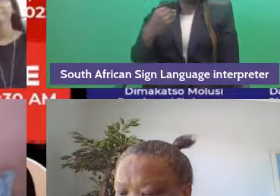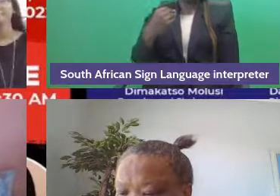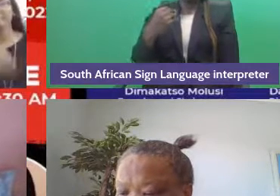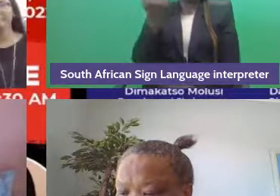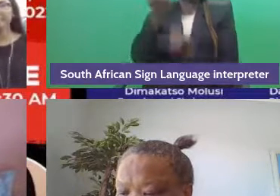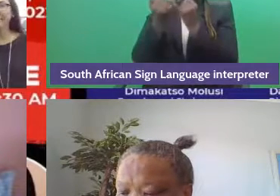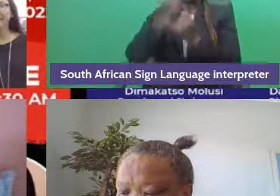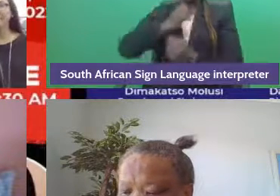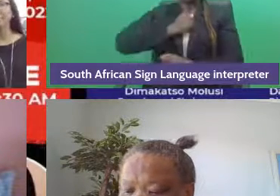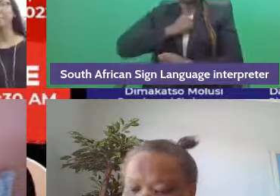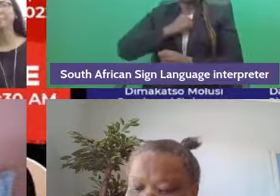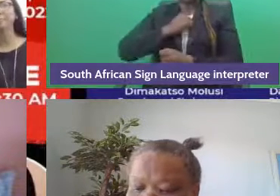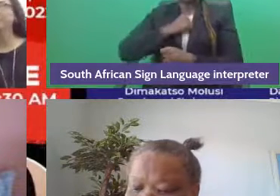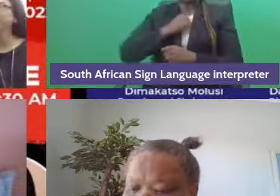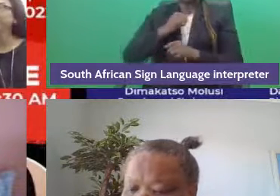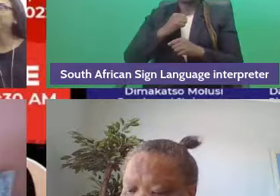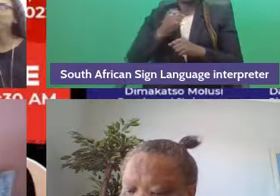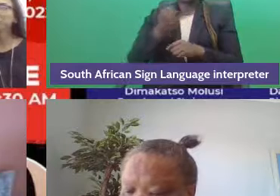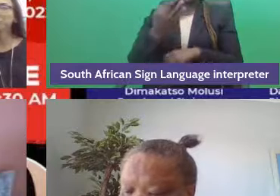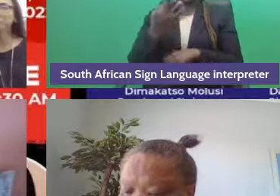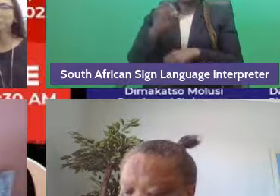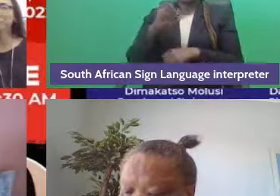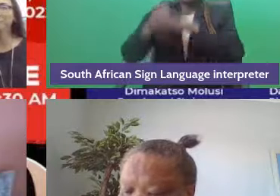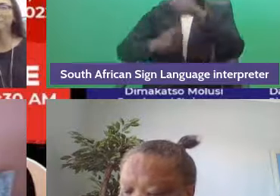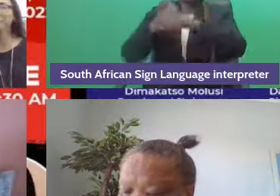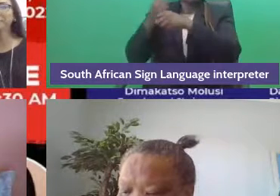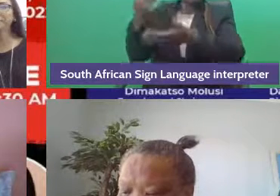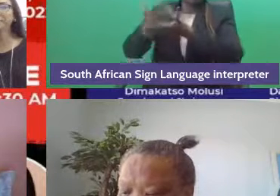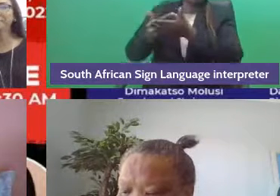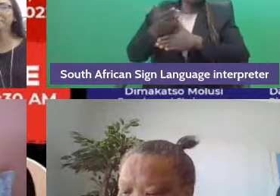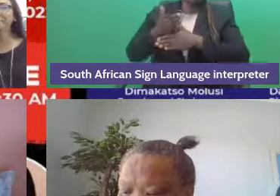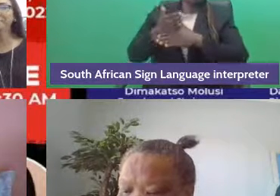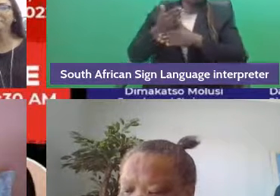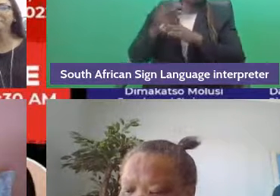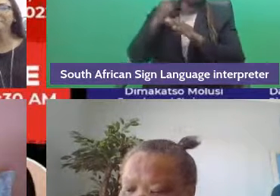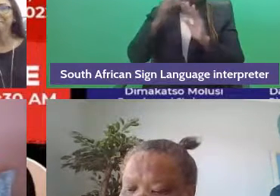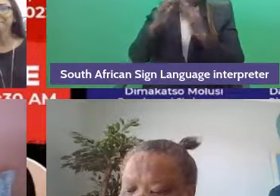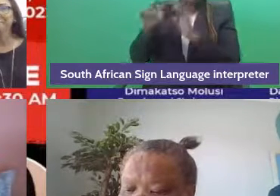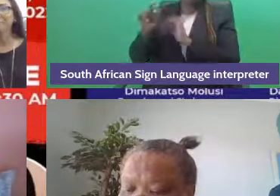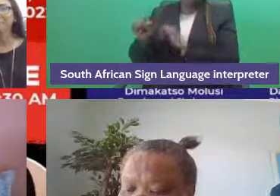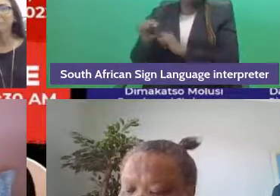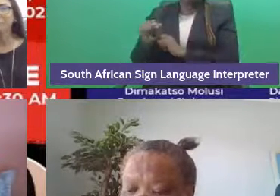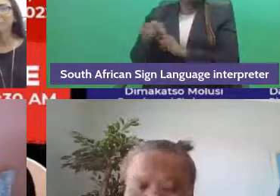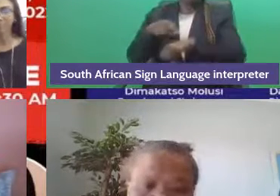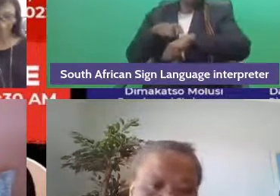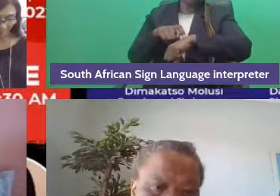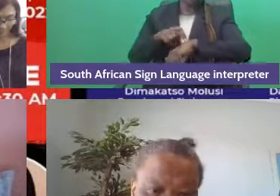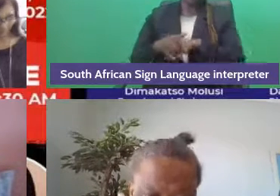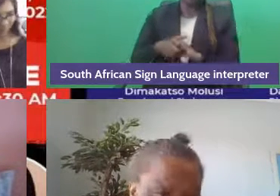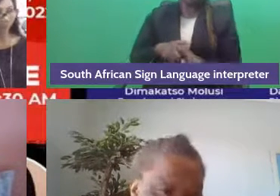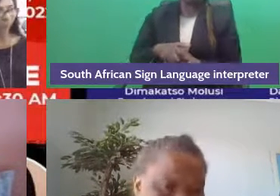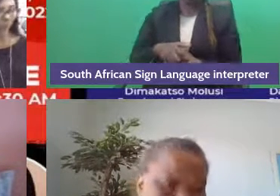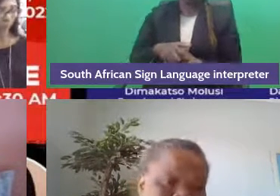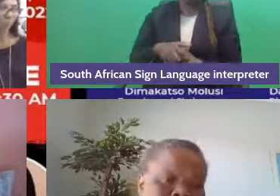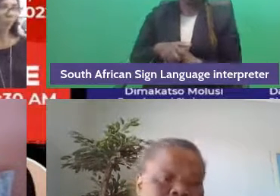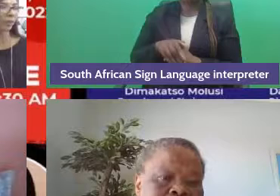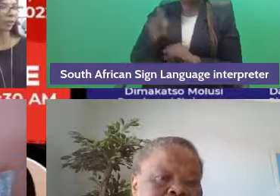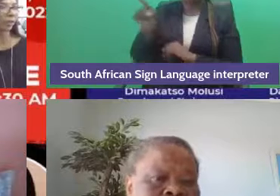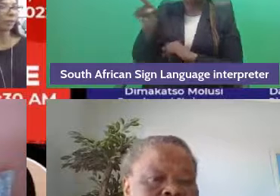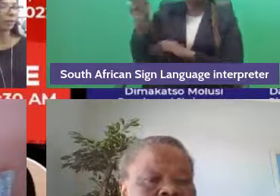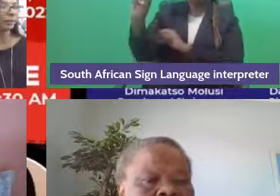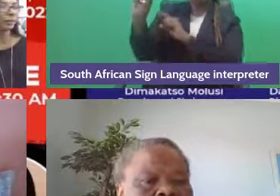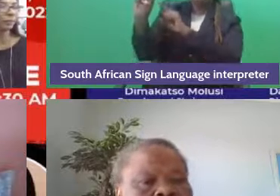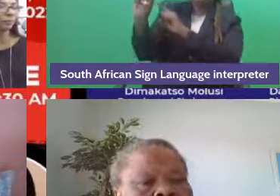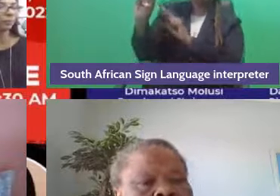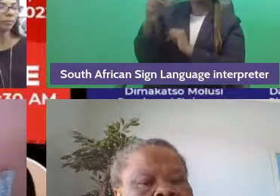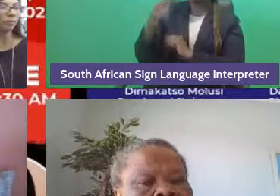sign name for the past 30 odd years that I've been working with the deaf community. Okay, Maud, you said